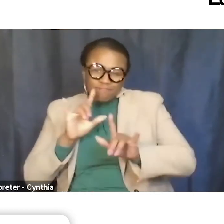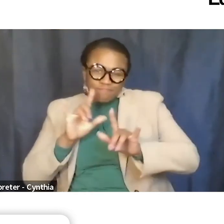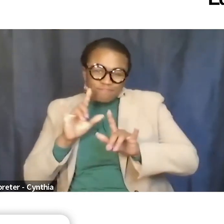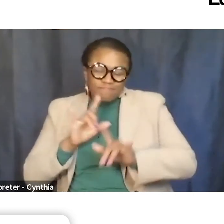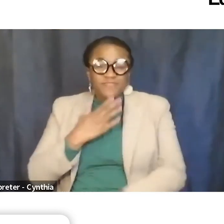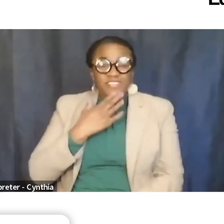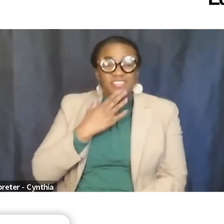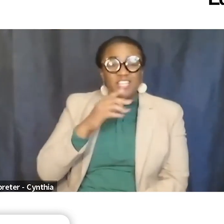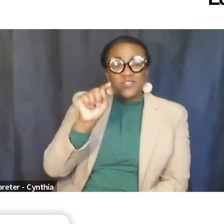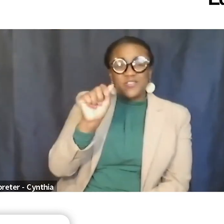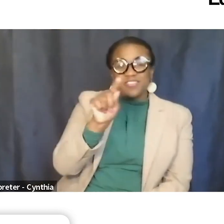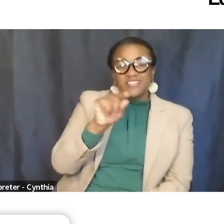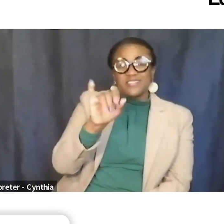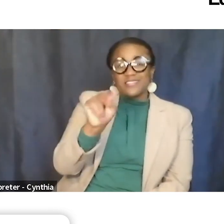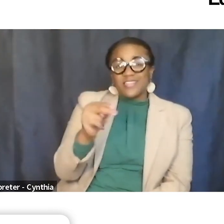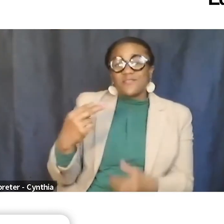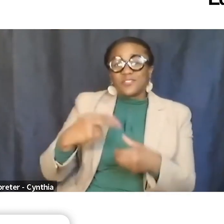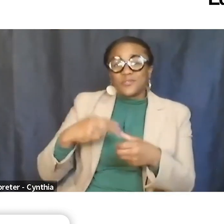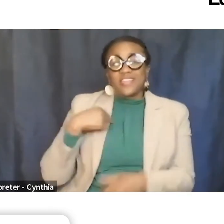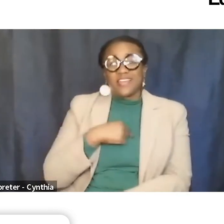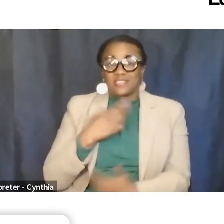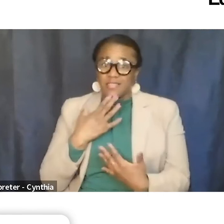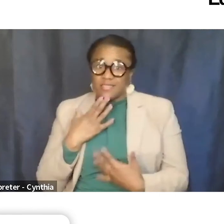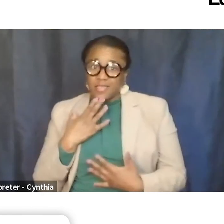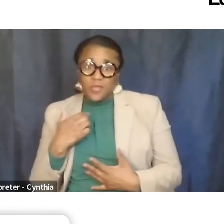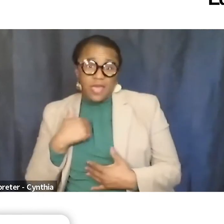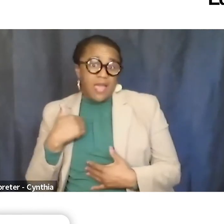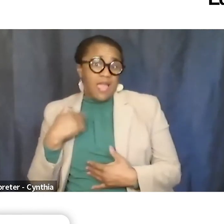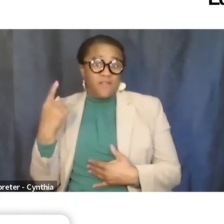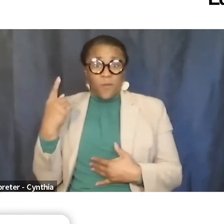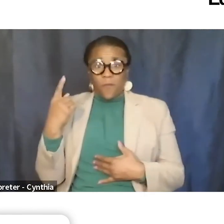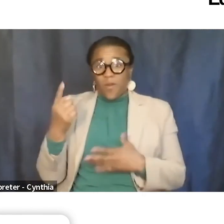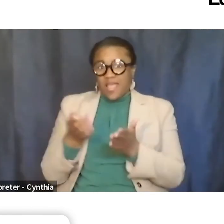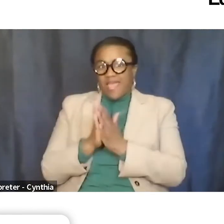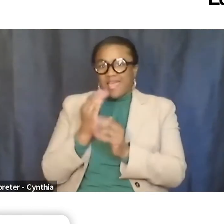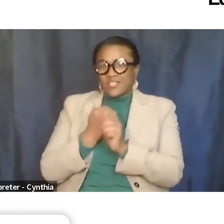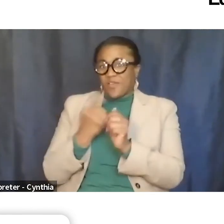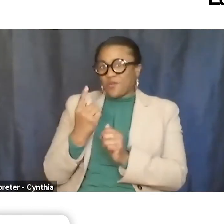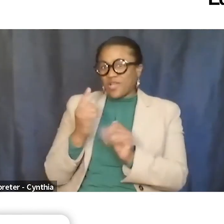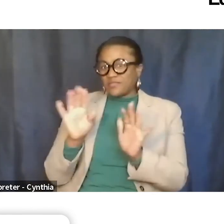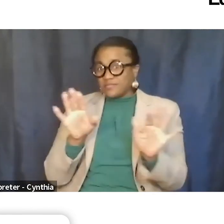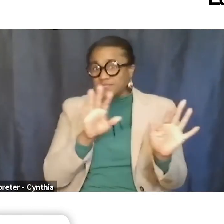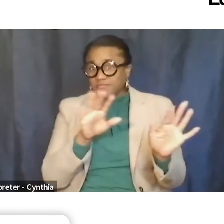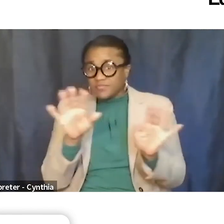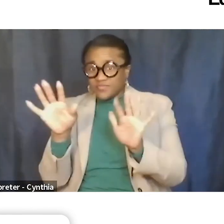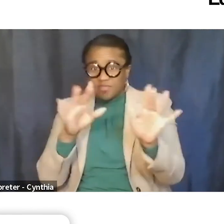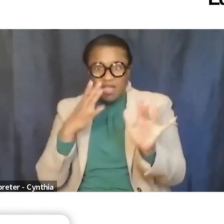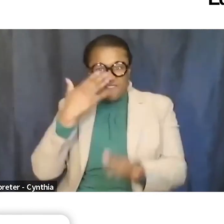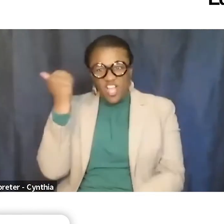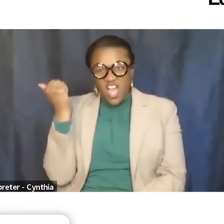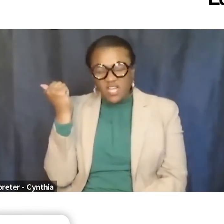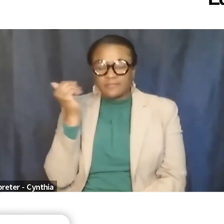so much for joining us. Thank you. I have one ask of everybody, which I totally